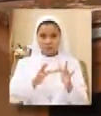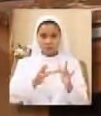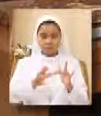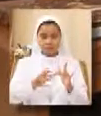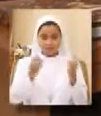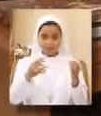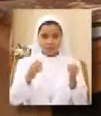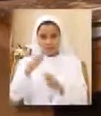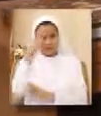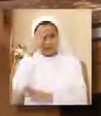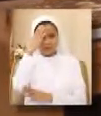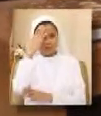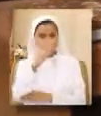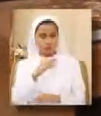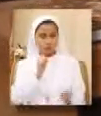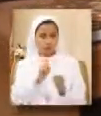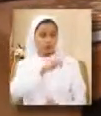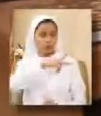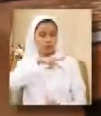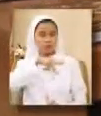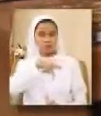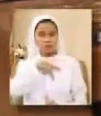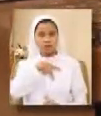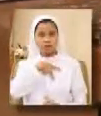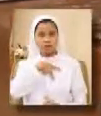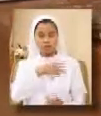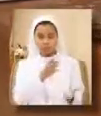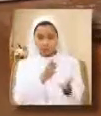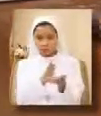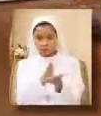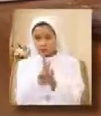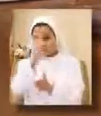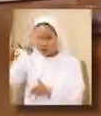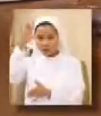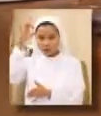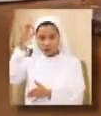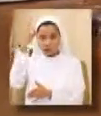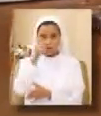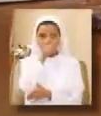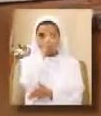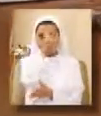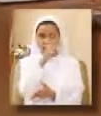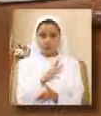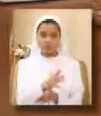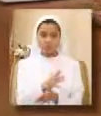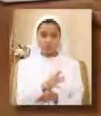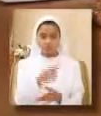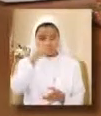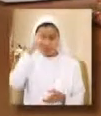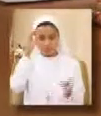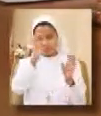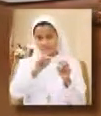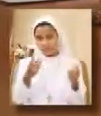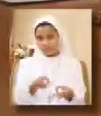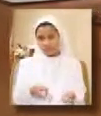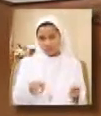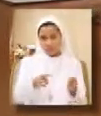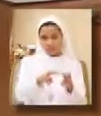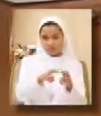the grace of God, because nobody's worthy, no? To be given this title by the grace of God and the favor of the Holy